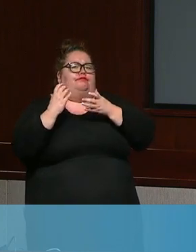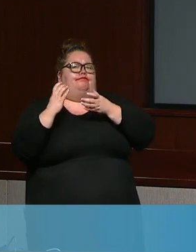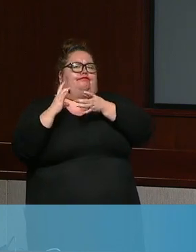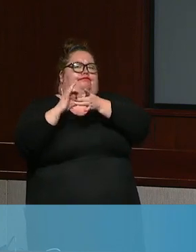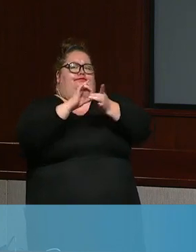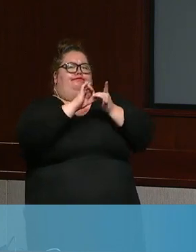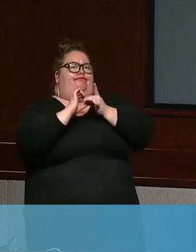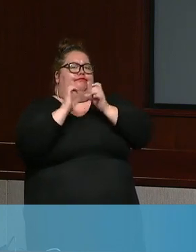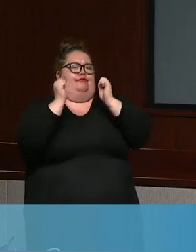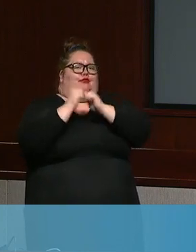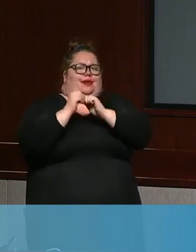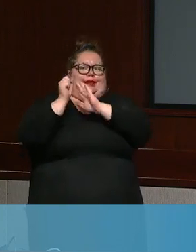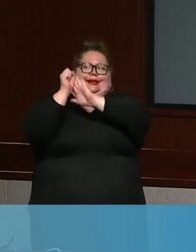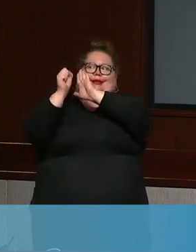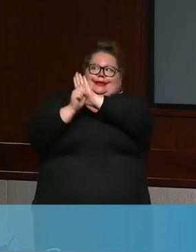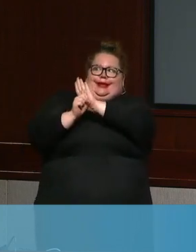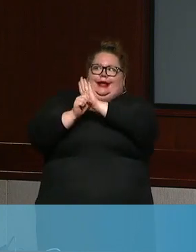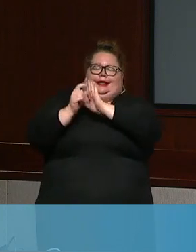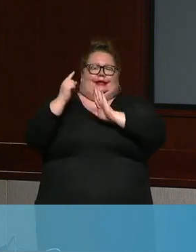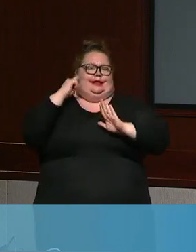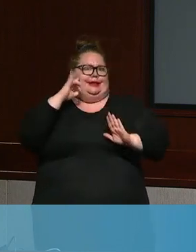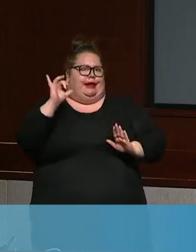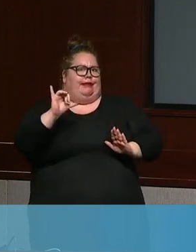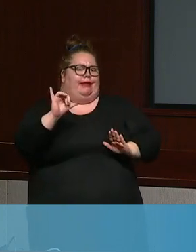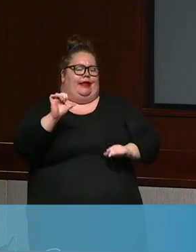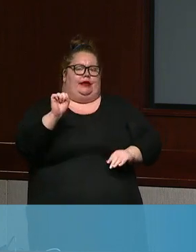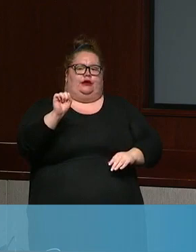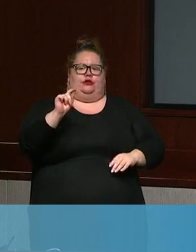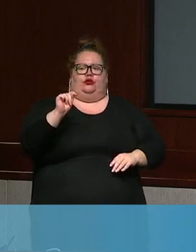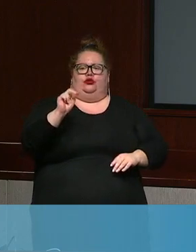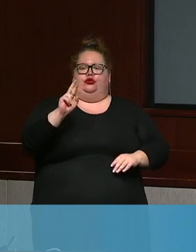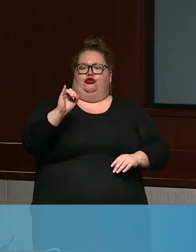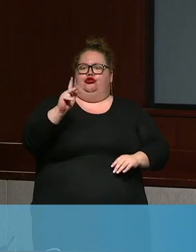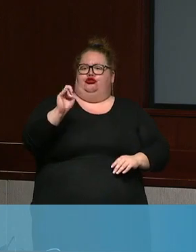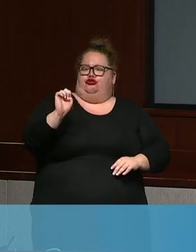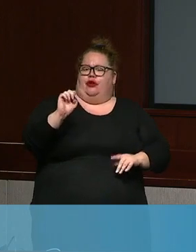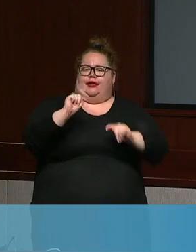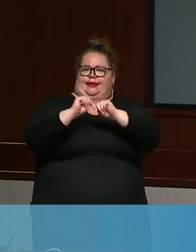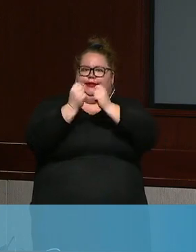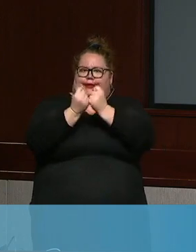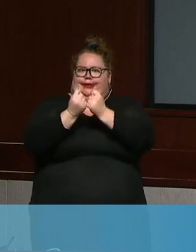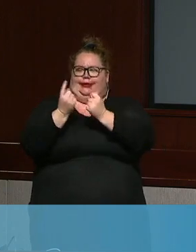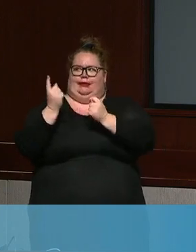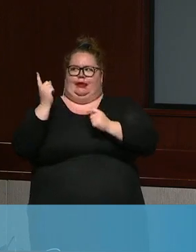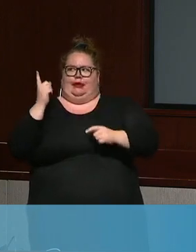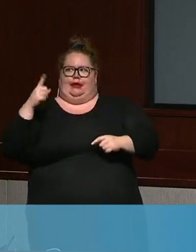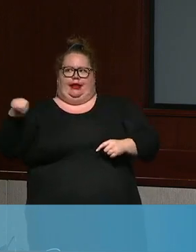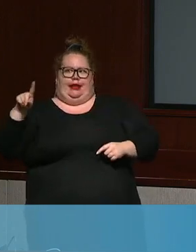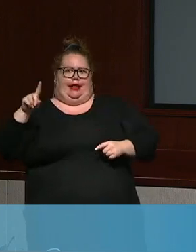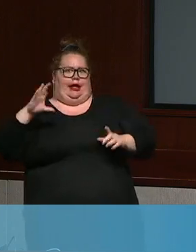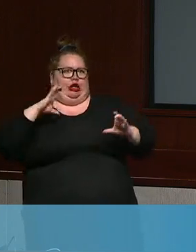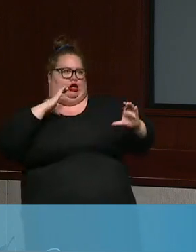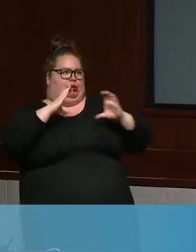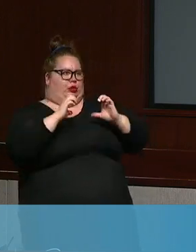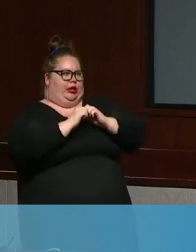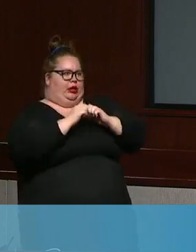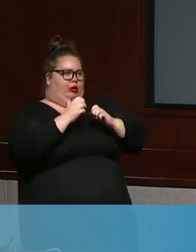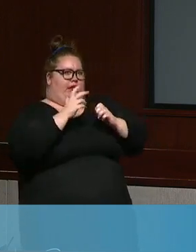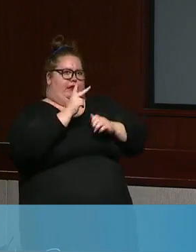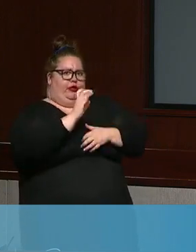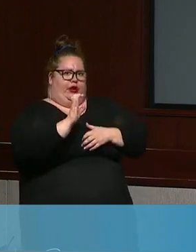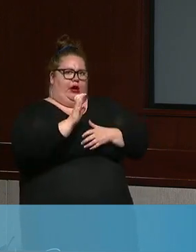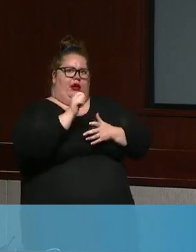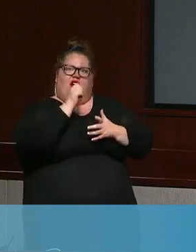going out kind of on its own, and I'm not sure how much they're communicating with the county. It sounds like not very much. Is that the ideal situation?